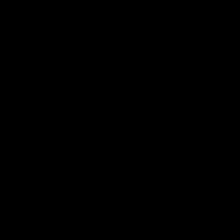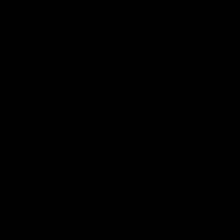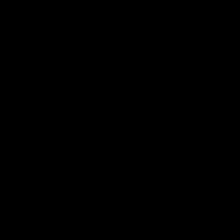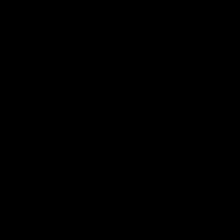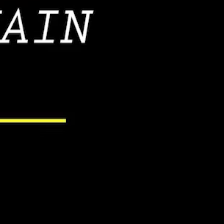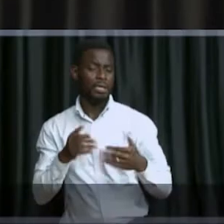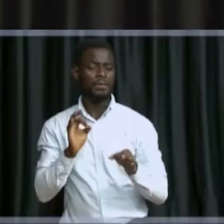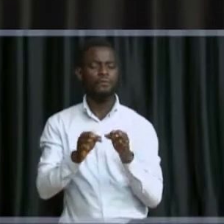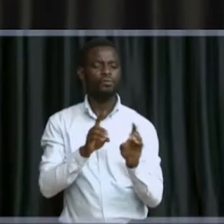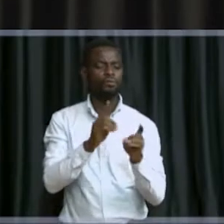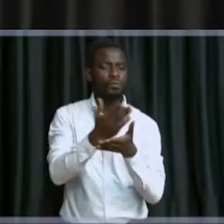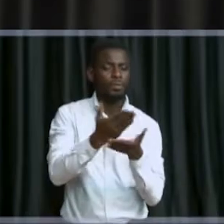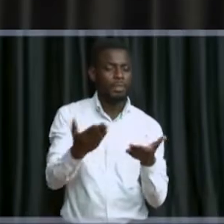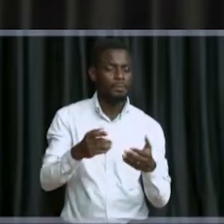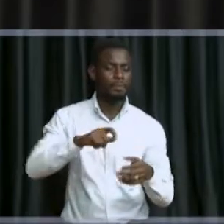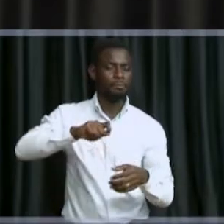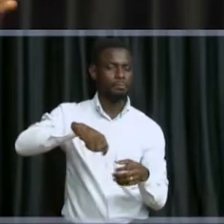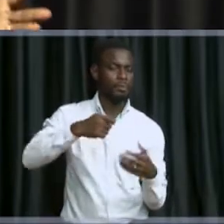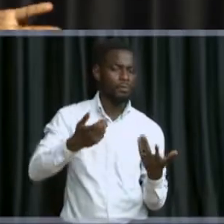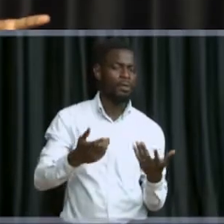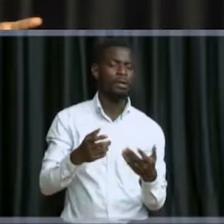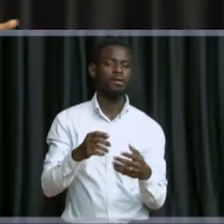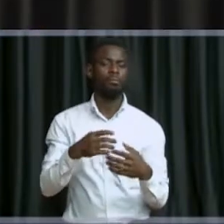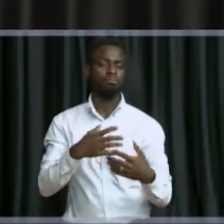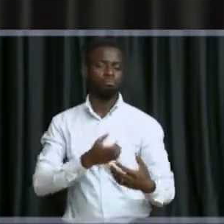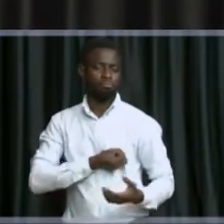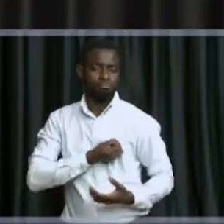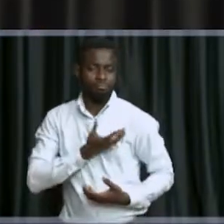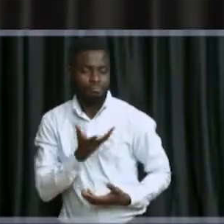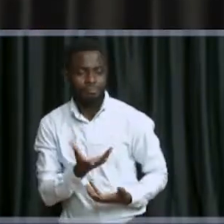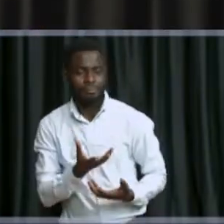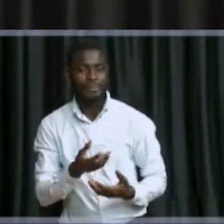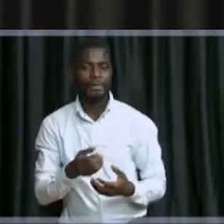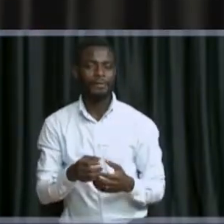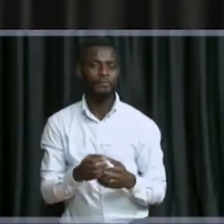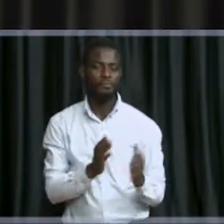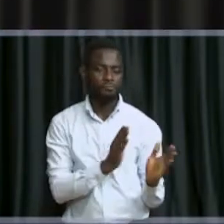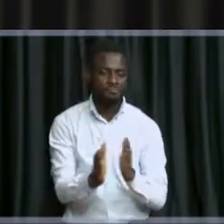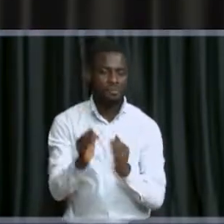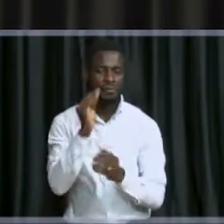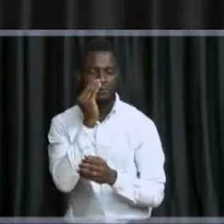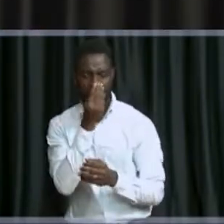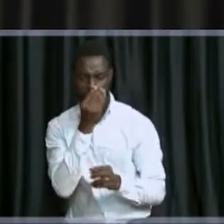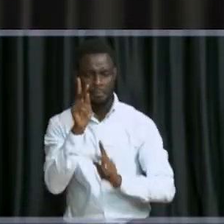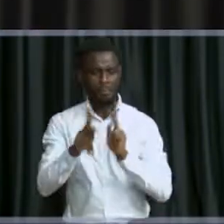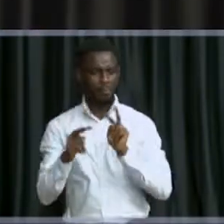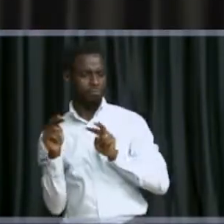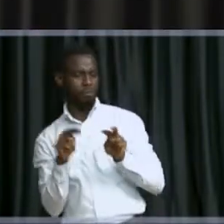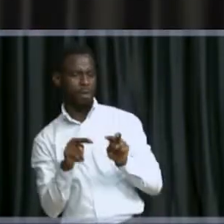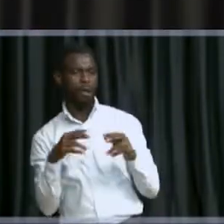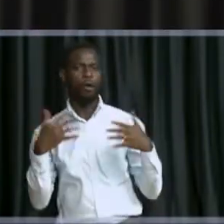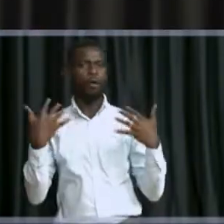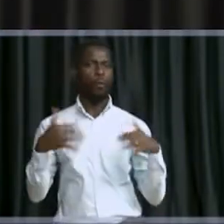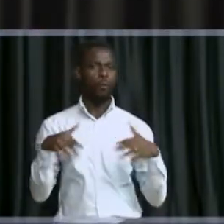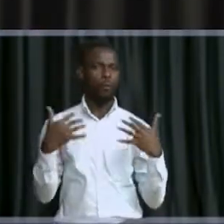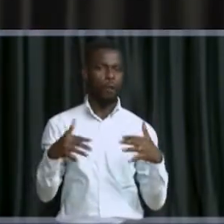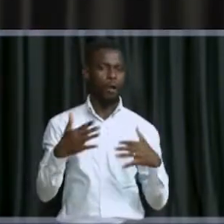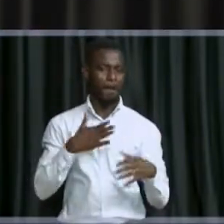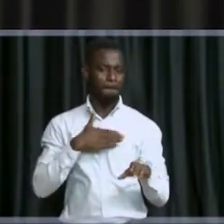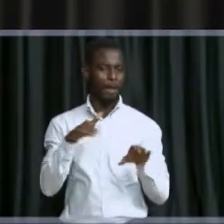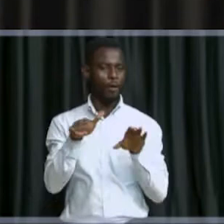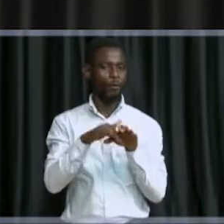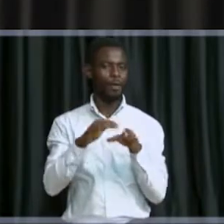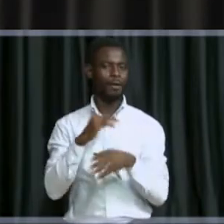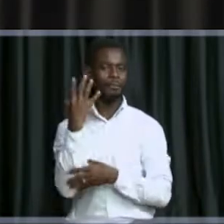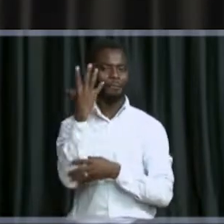to church, you say, oh, wow. And you would say, Let's